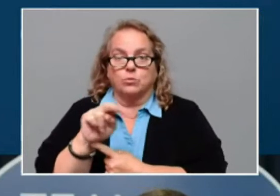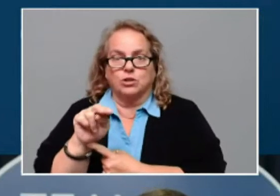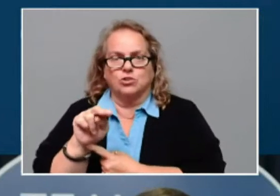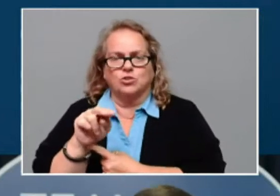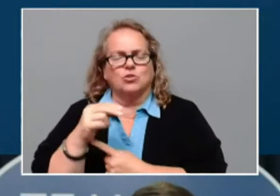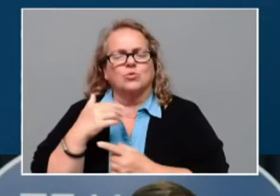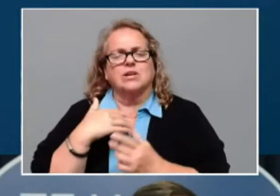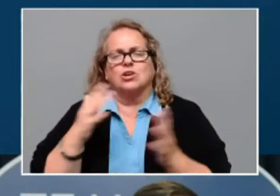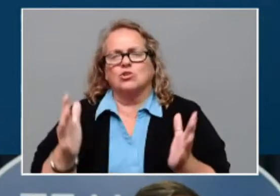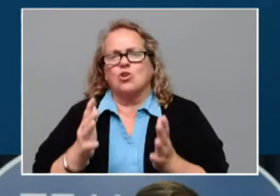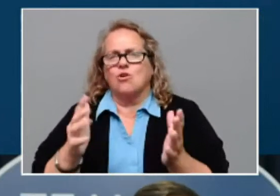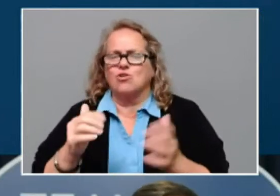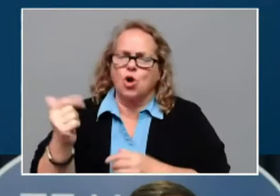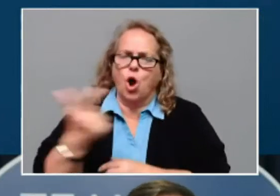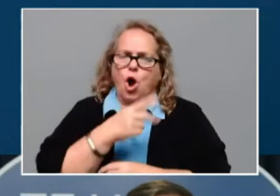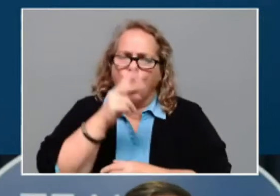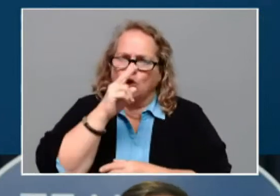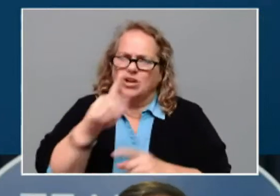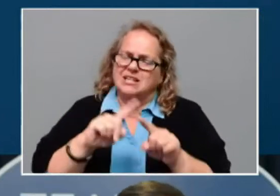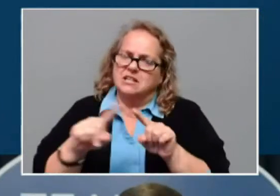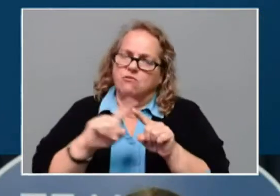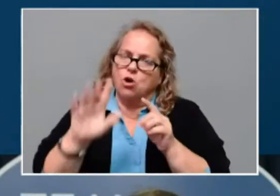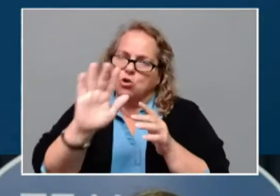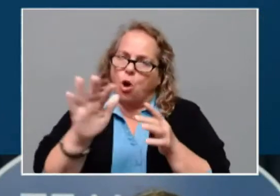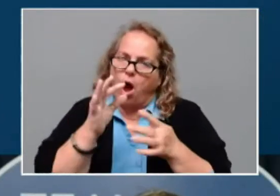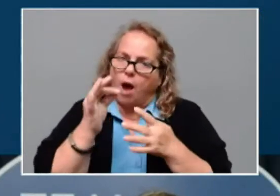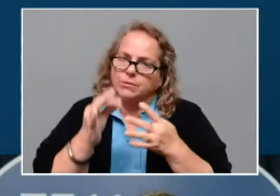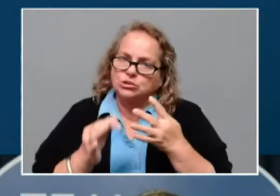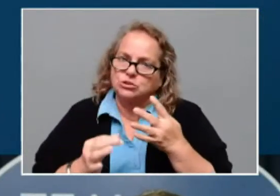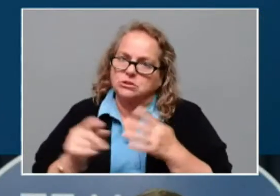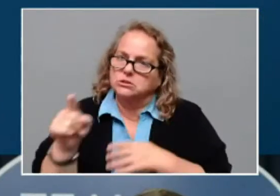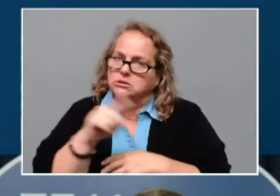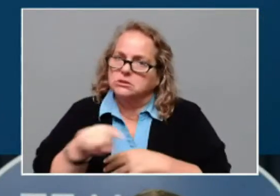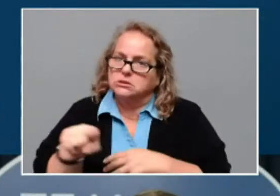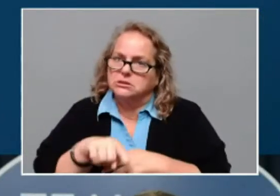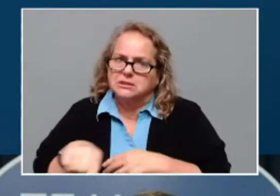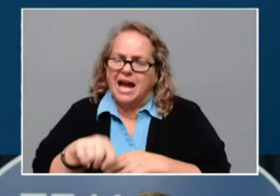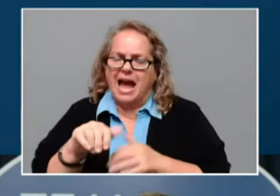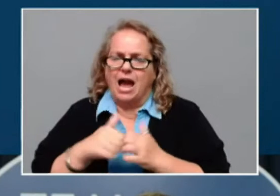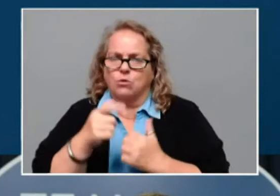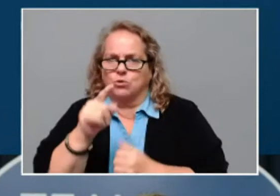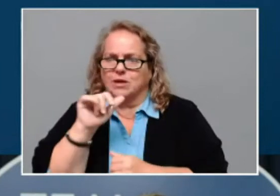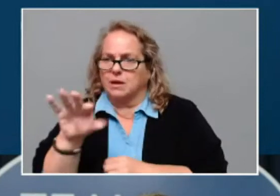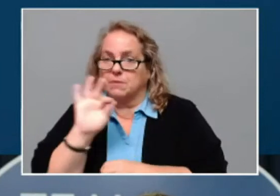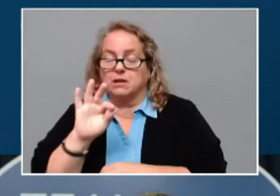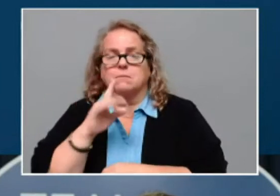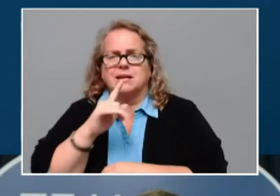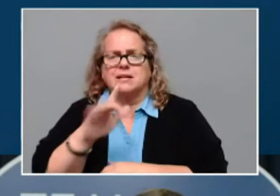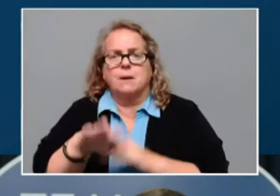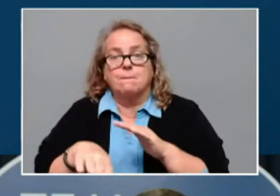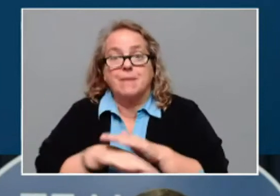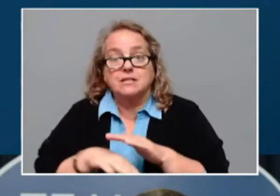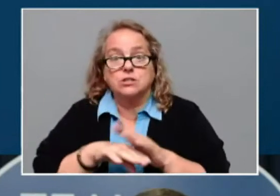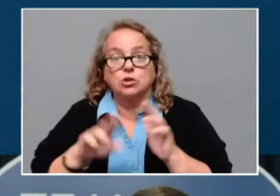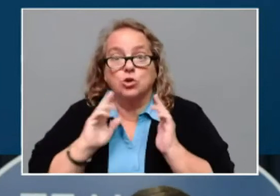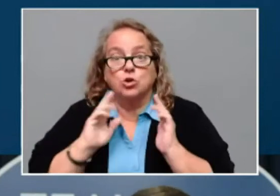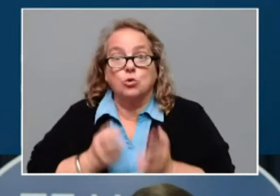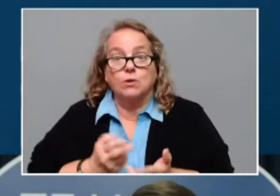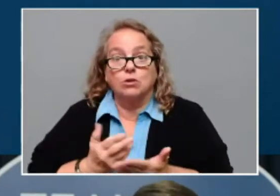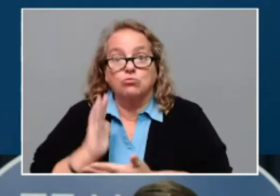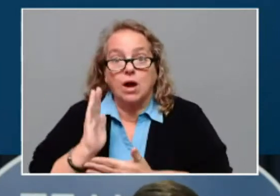healthcare options, which we consider to be a basic human right. Never has the need for quality healthcare been more evident than